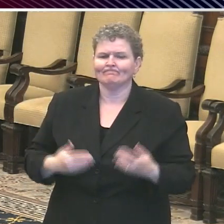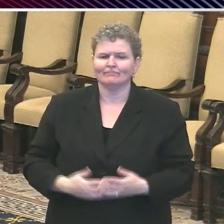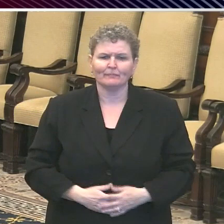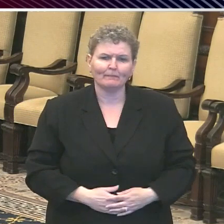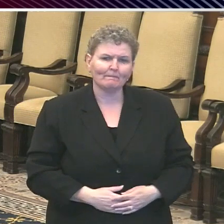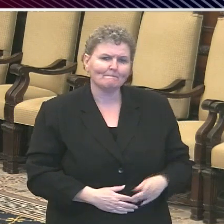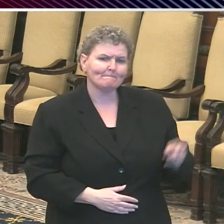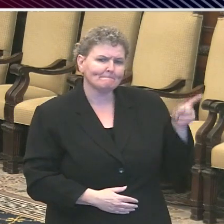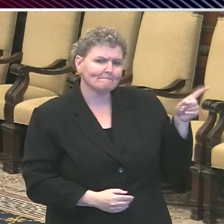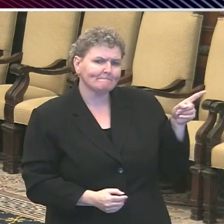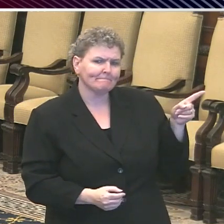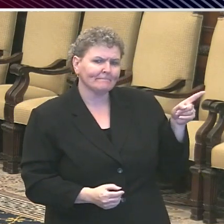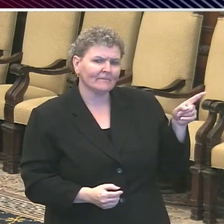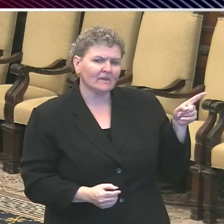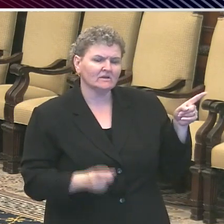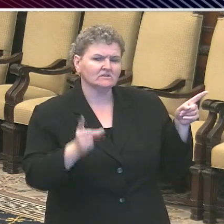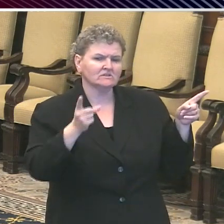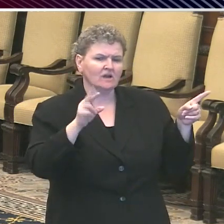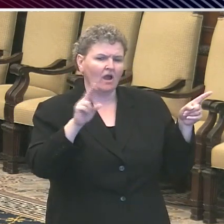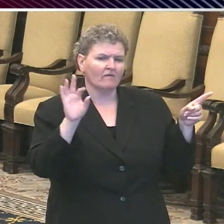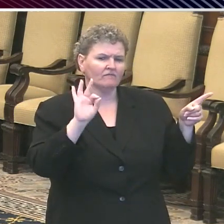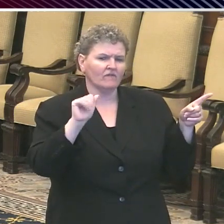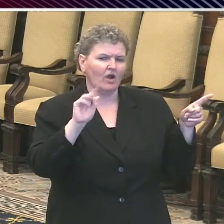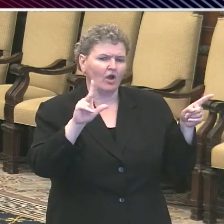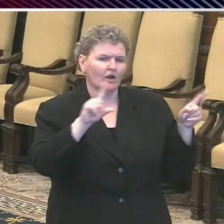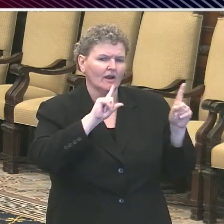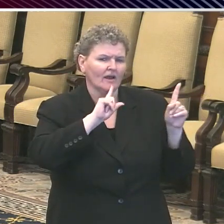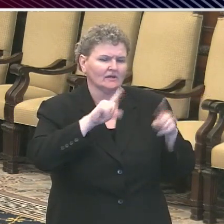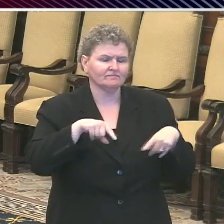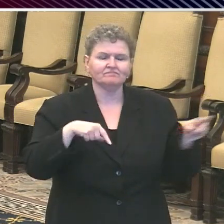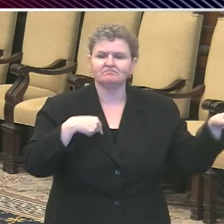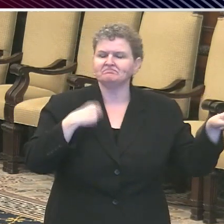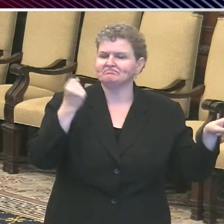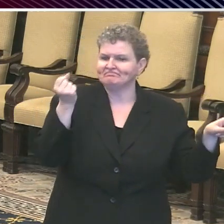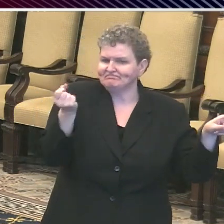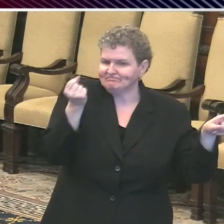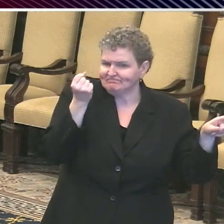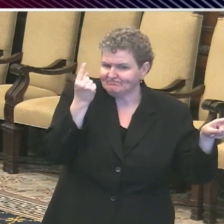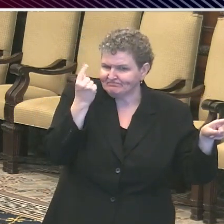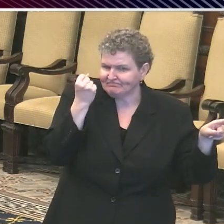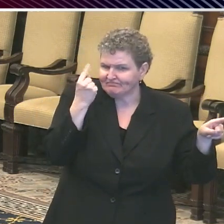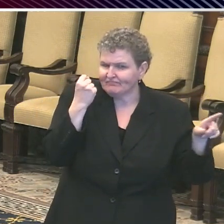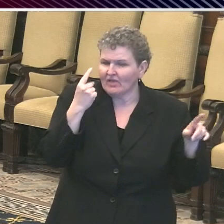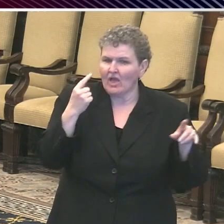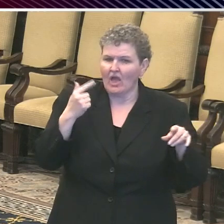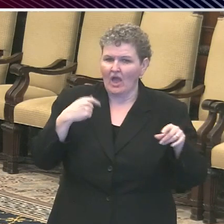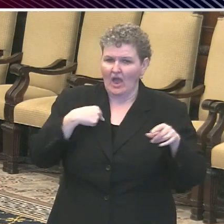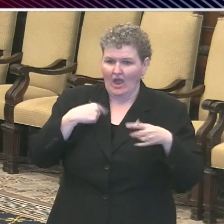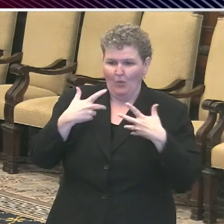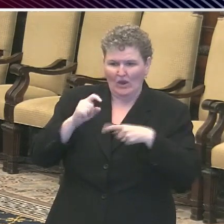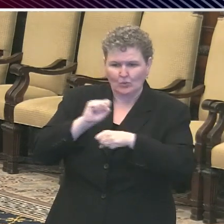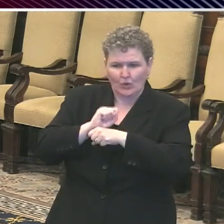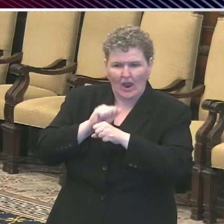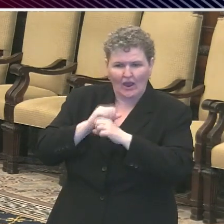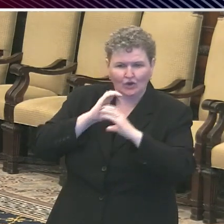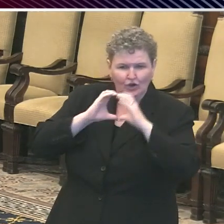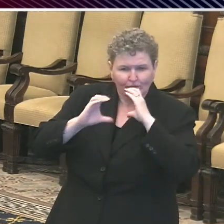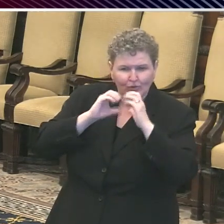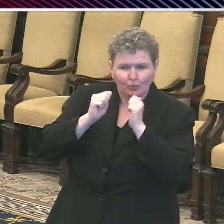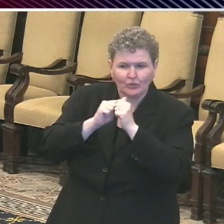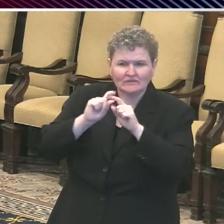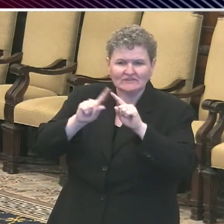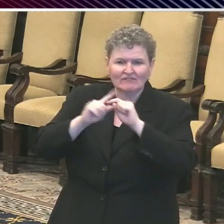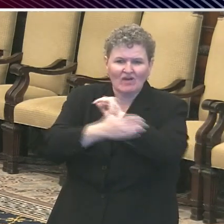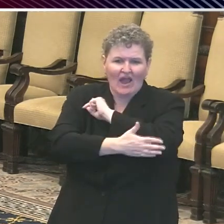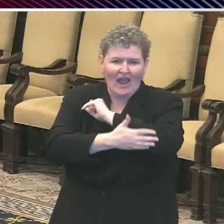My understanding is that Philadelphia has the authority to do it on its own, and we certainly are working in communication with counties around us, and we would certainly talk to